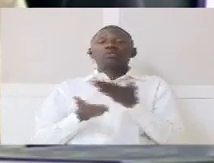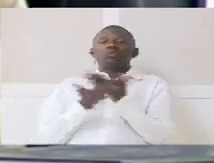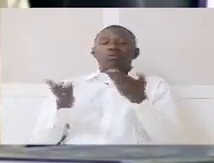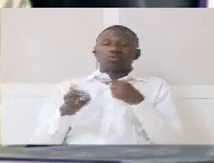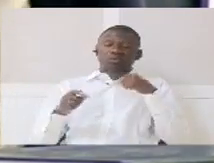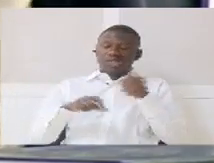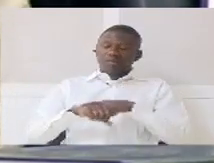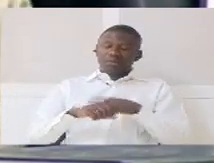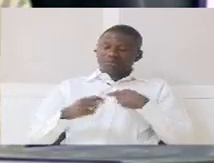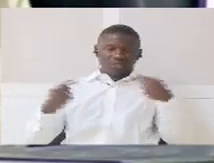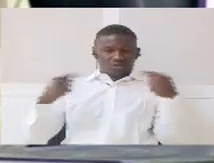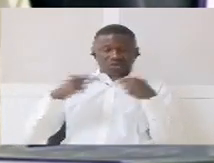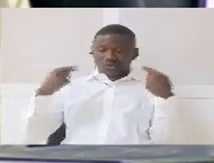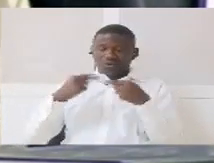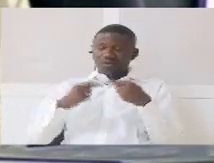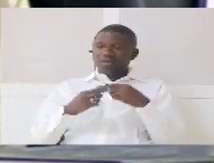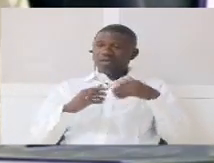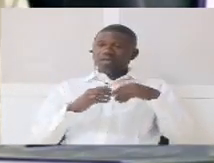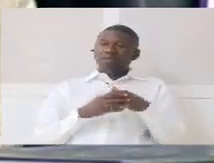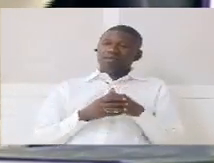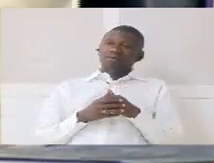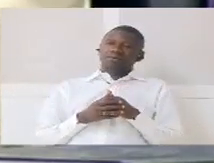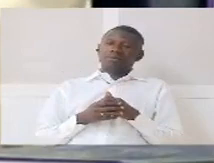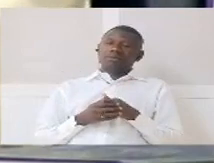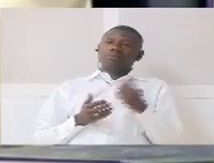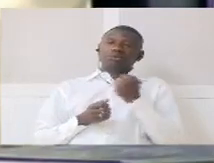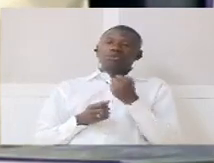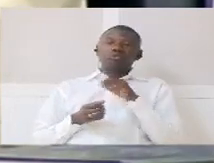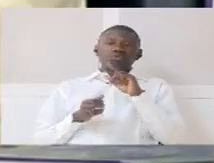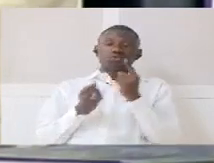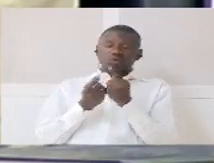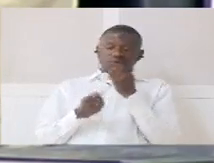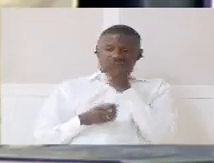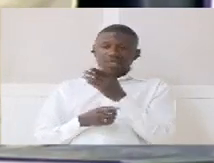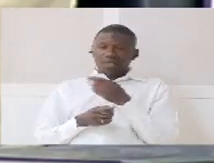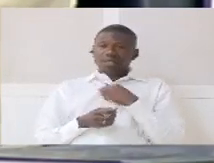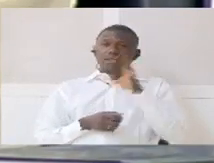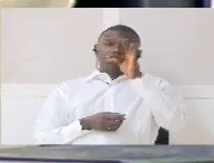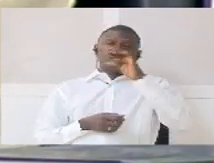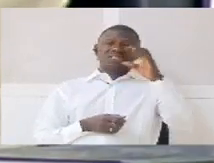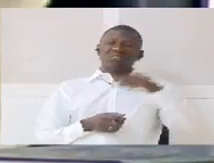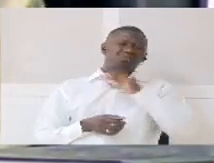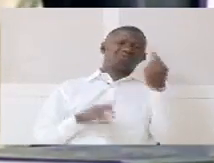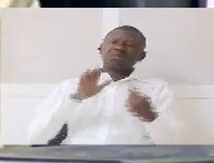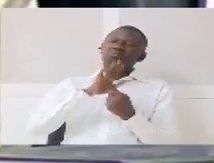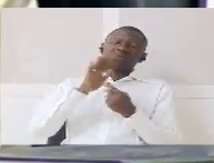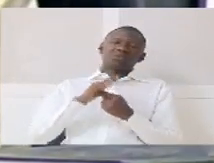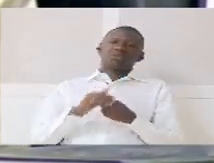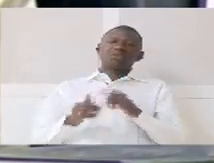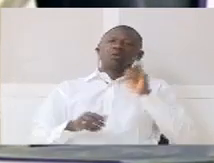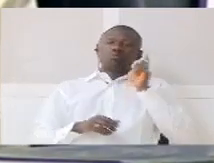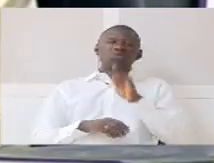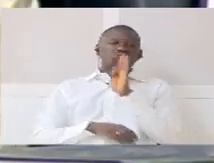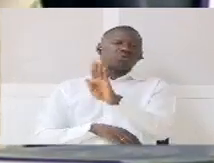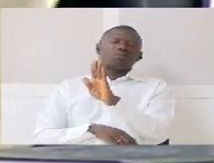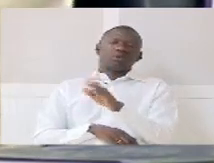is why sometimes we quarrel in town. We have a TRRC man nafasoto. Some people said that the TRRC has no use. Stop lale.